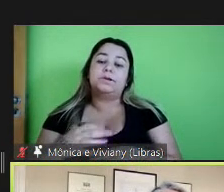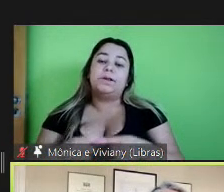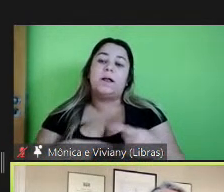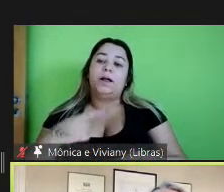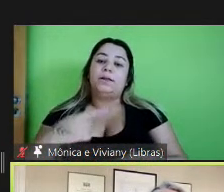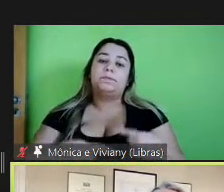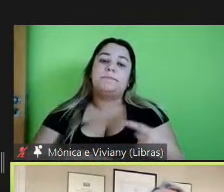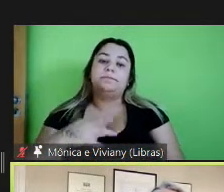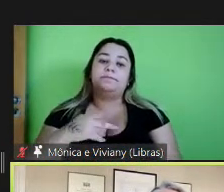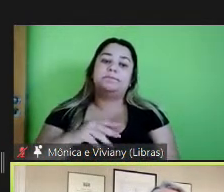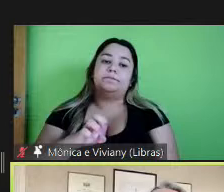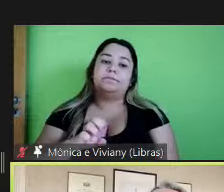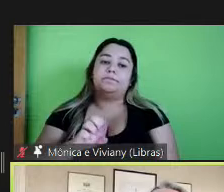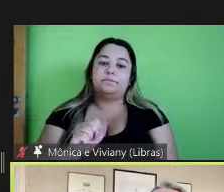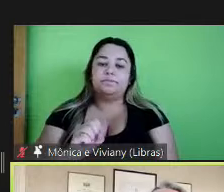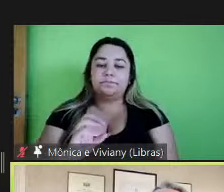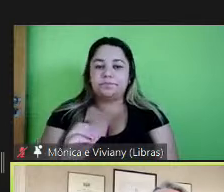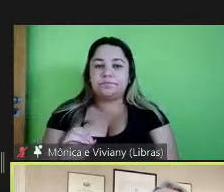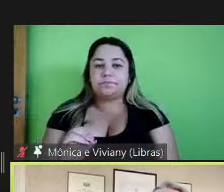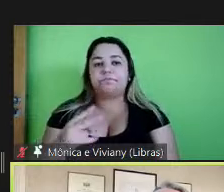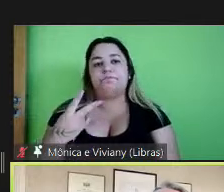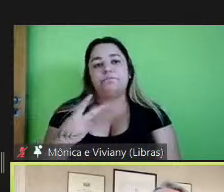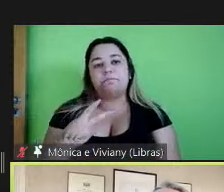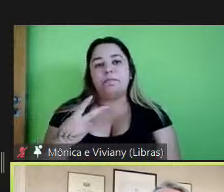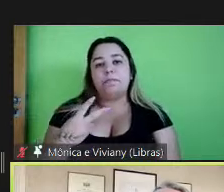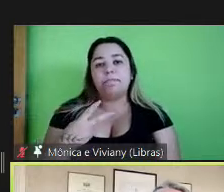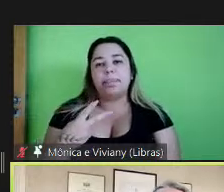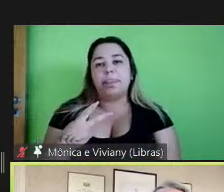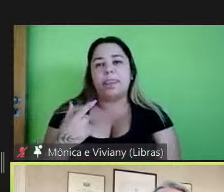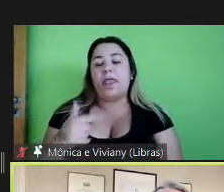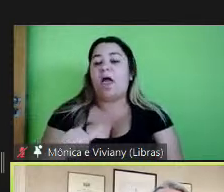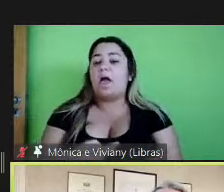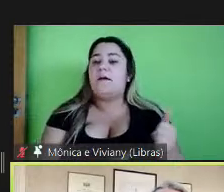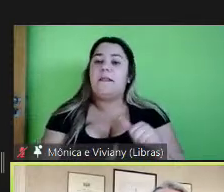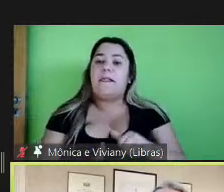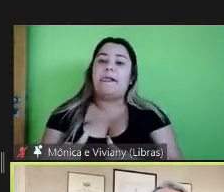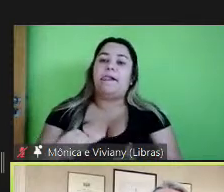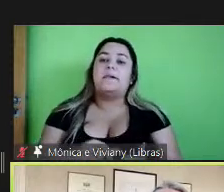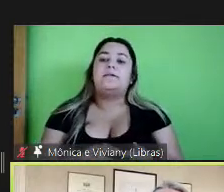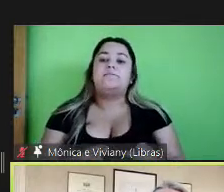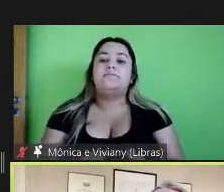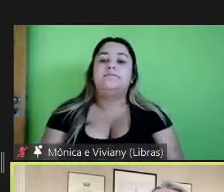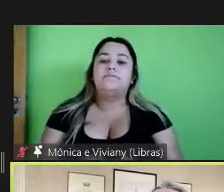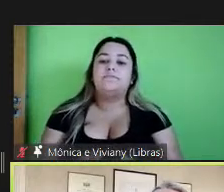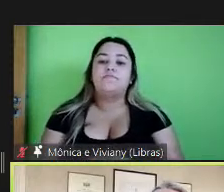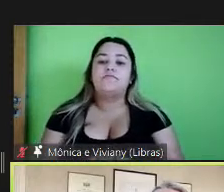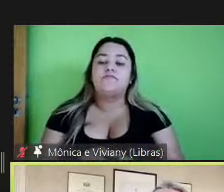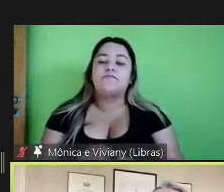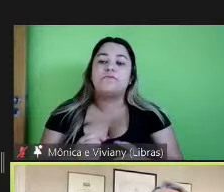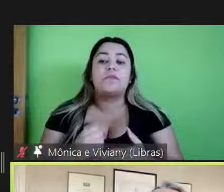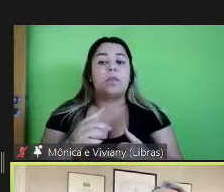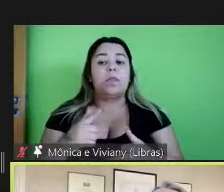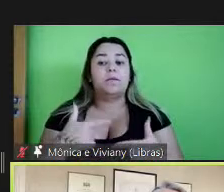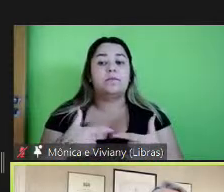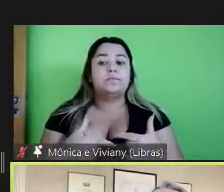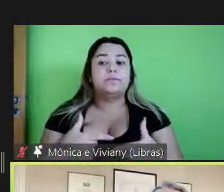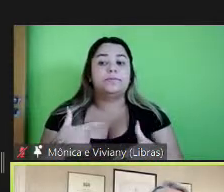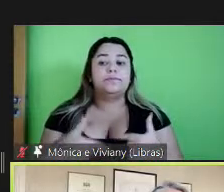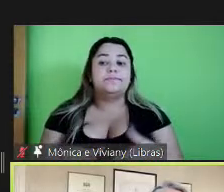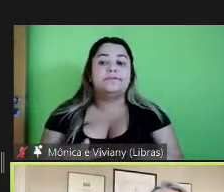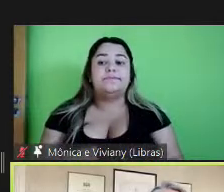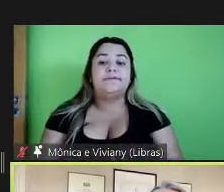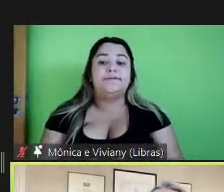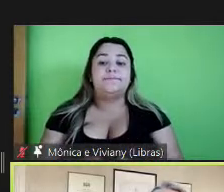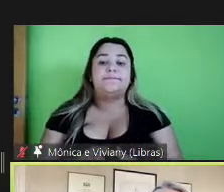The second A is assess. This is when the provider should be asking lots of questions in order to understand the patient's context and the journey of their